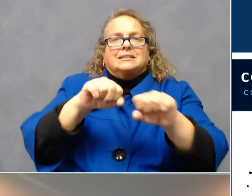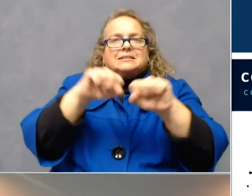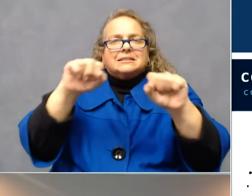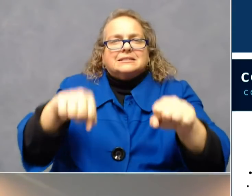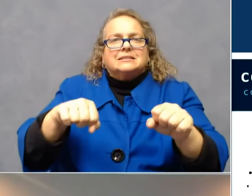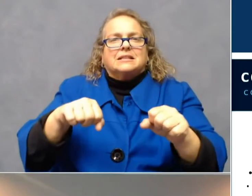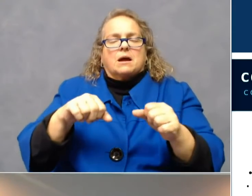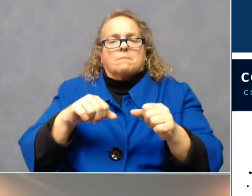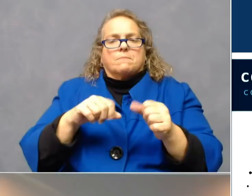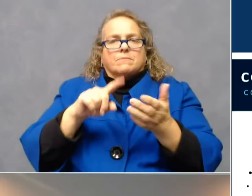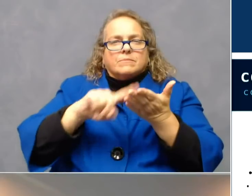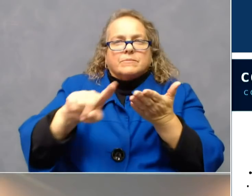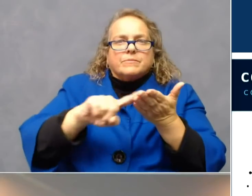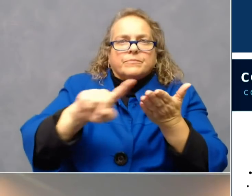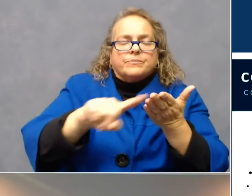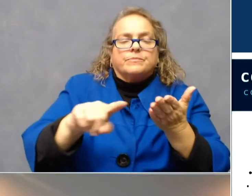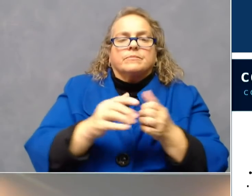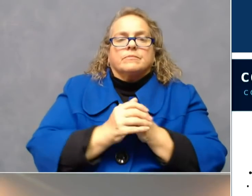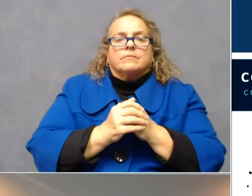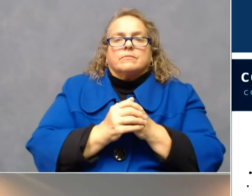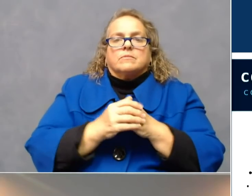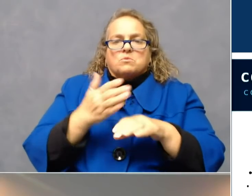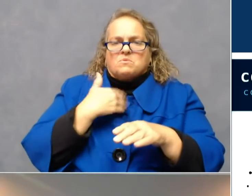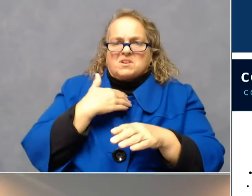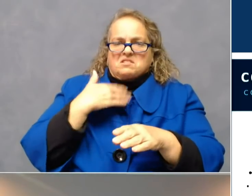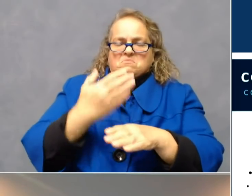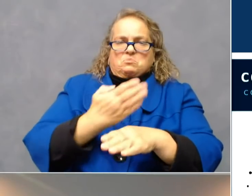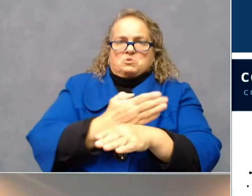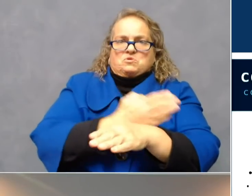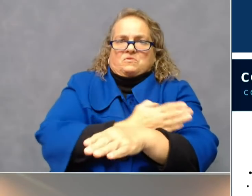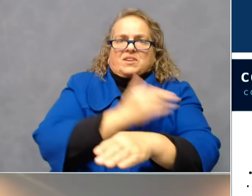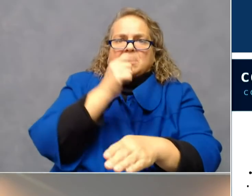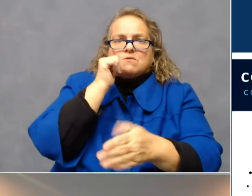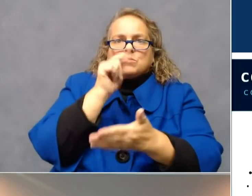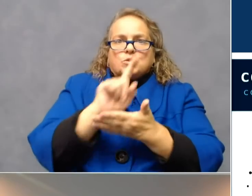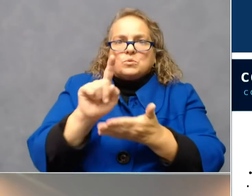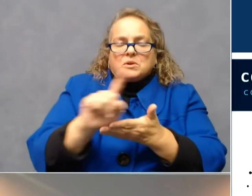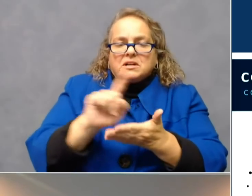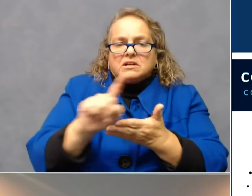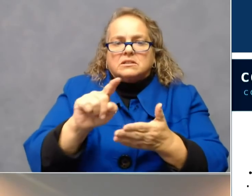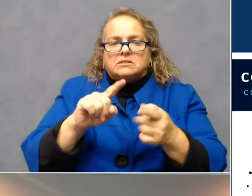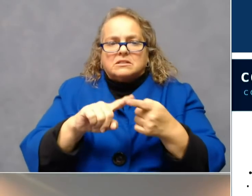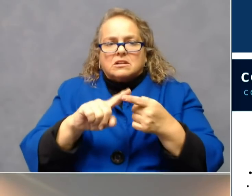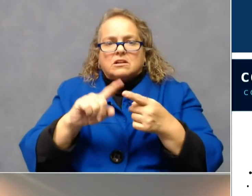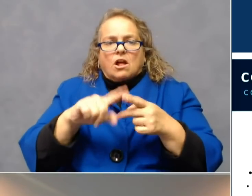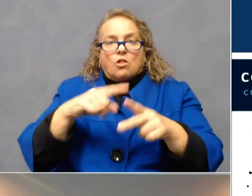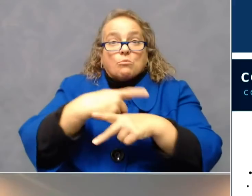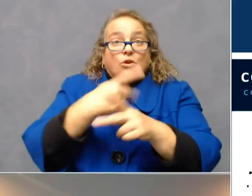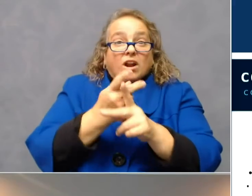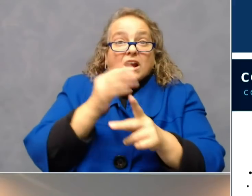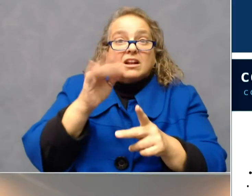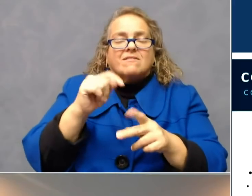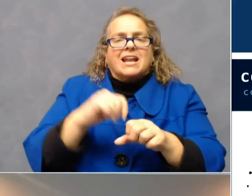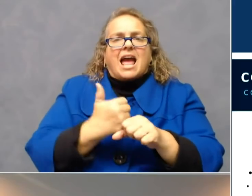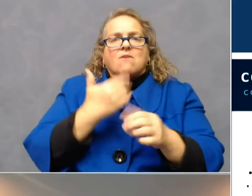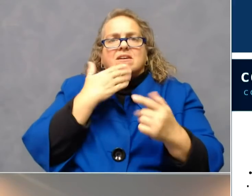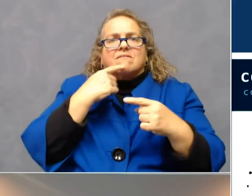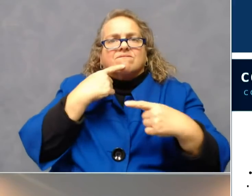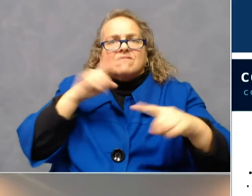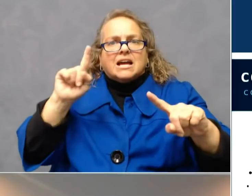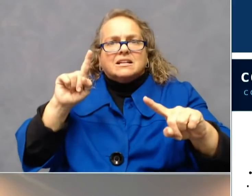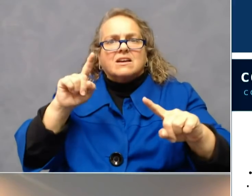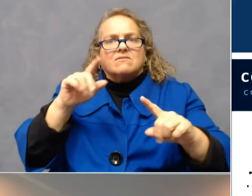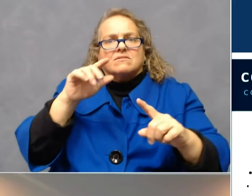are deployed in the system that help improve productivity and effectiveness of the tracing and disease investigation